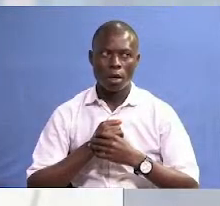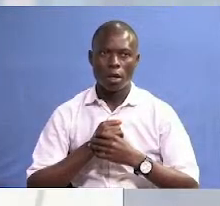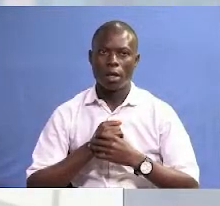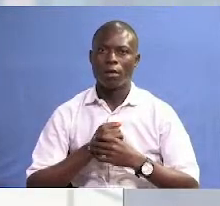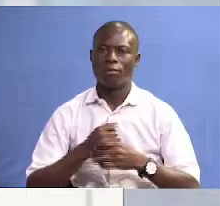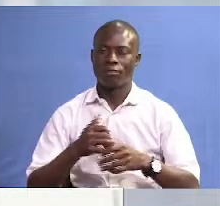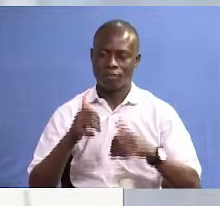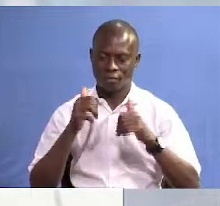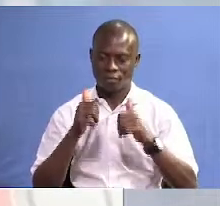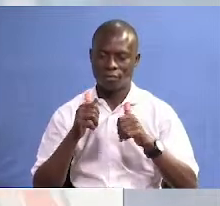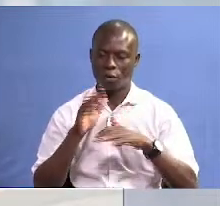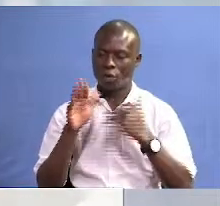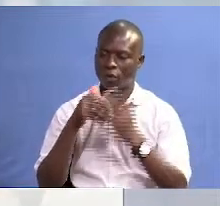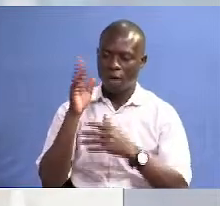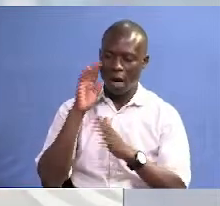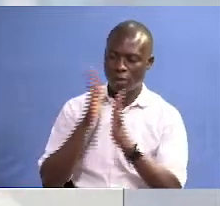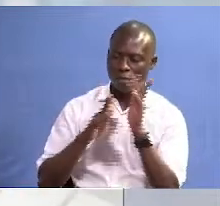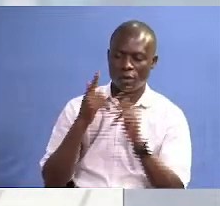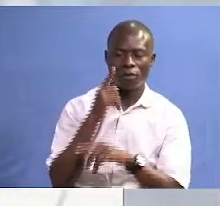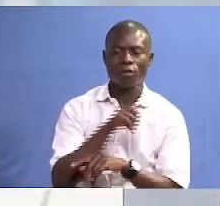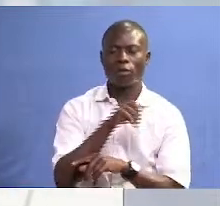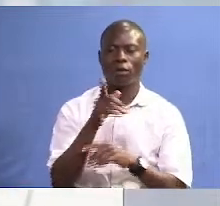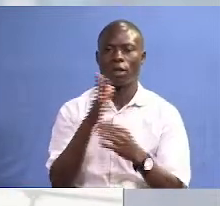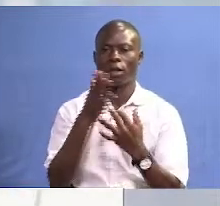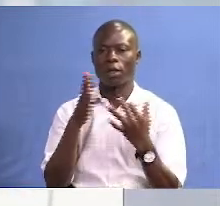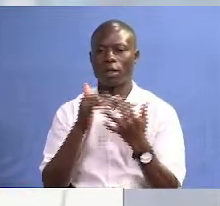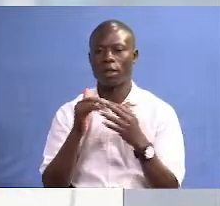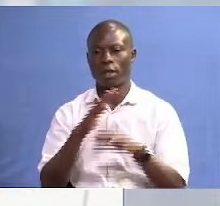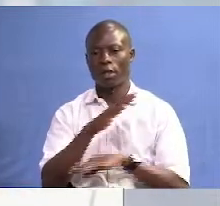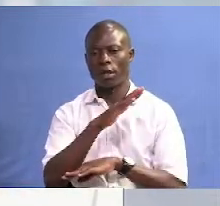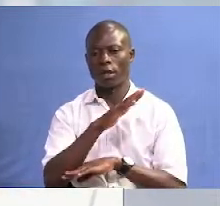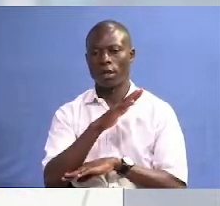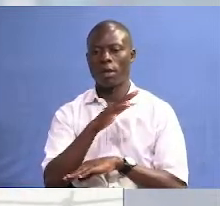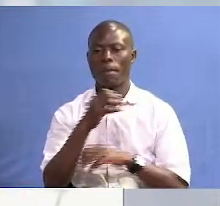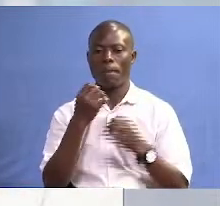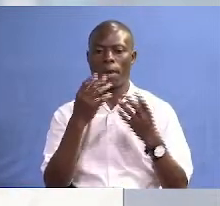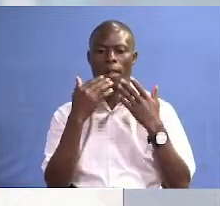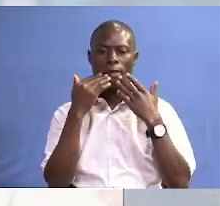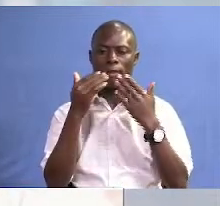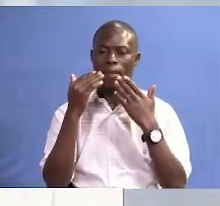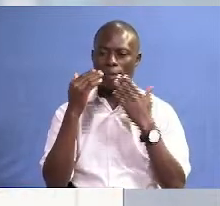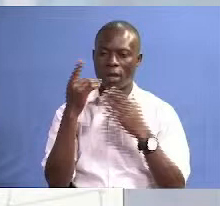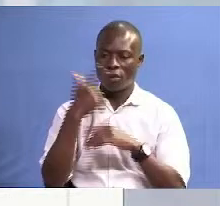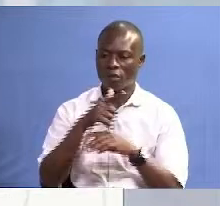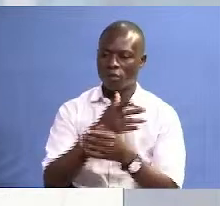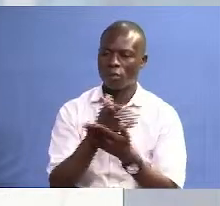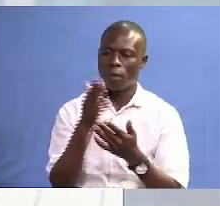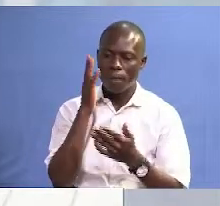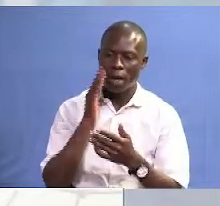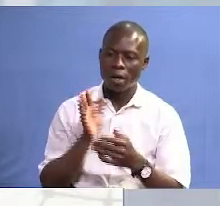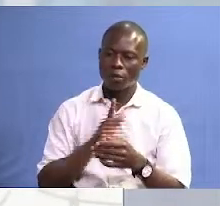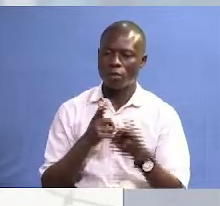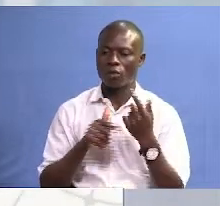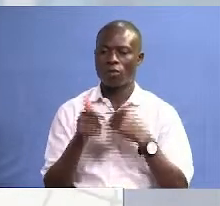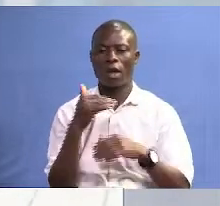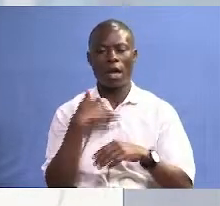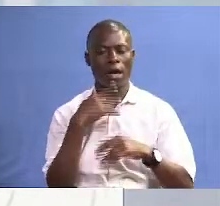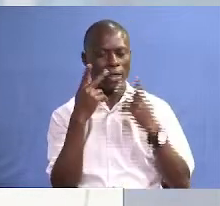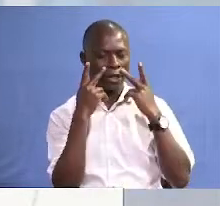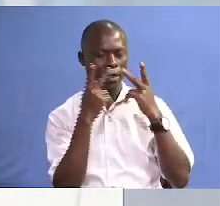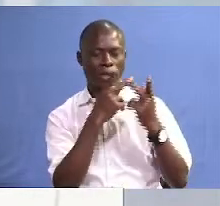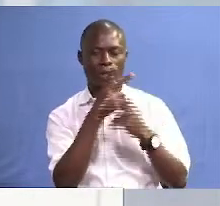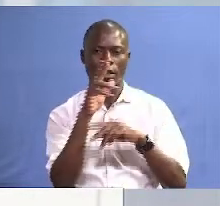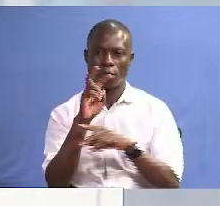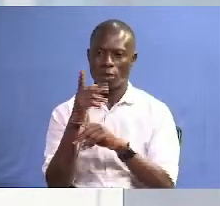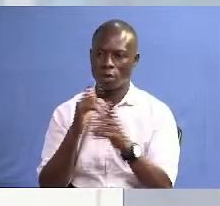That's all we had prepared for you this particular evening. Many thanks for the men and women behind the scene, and of course for you,